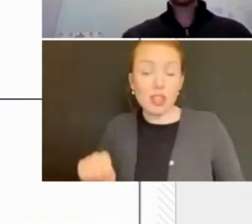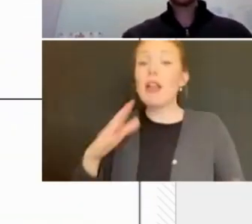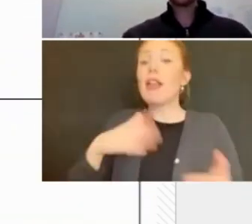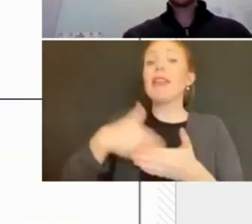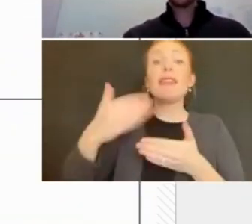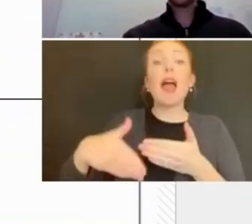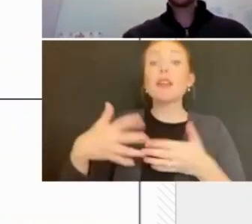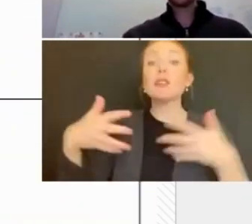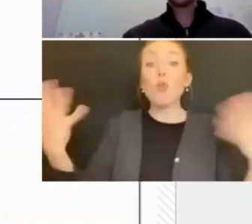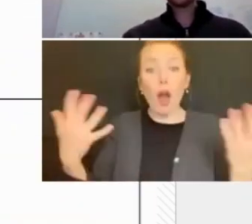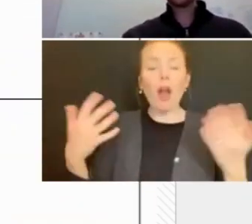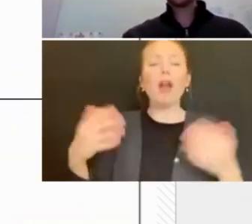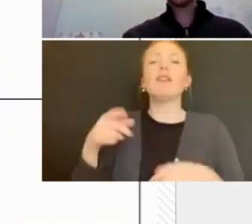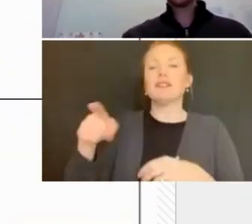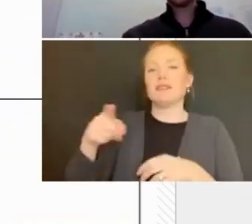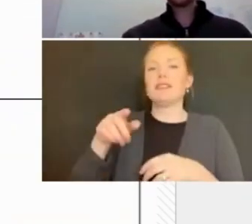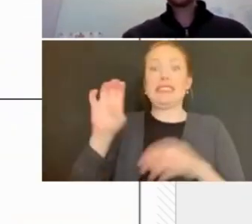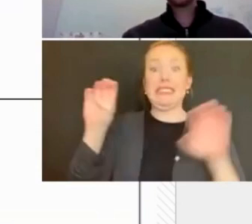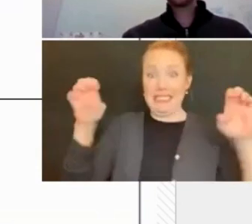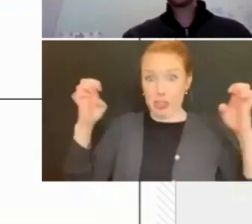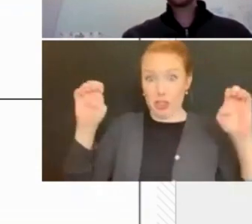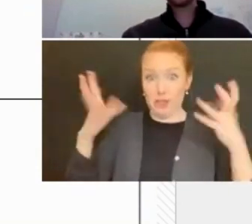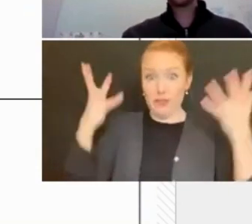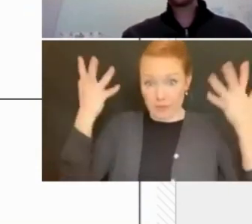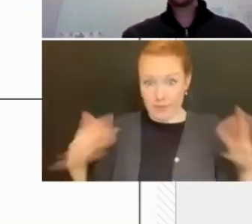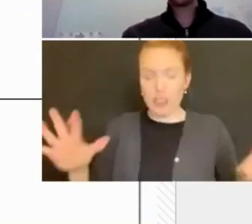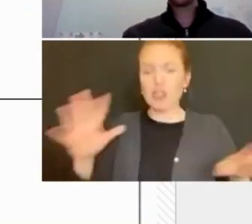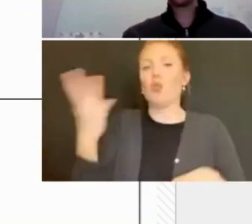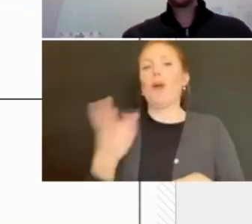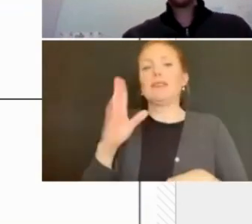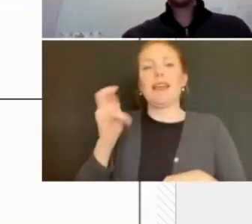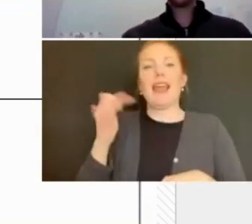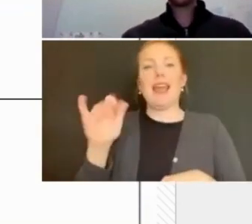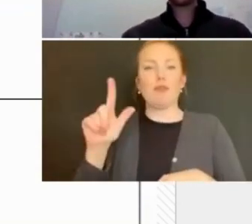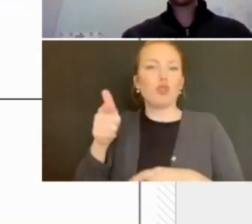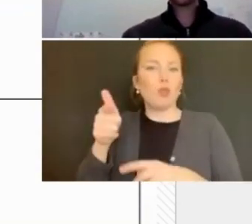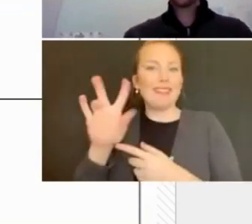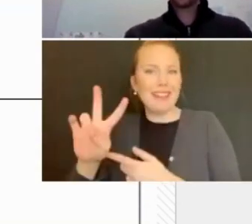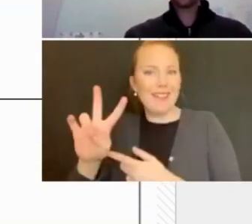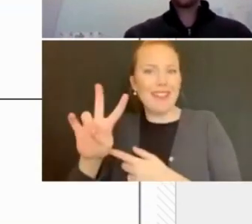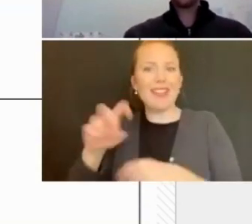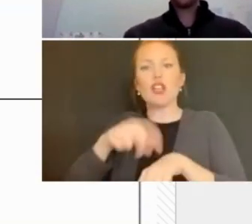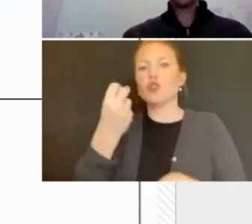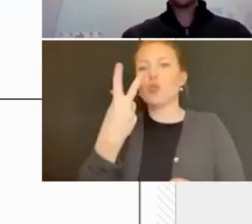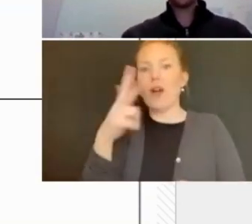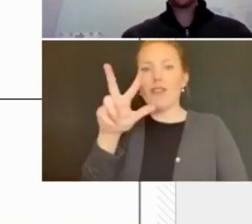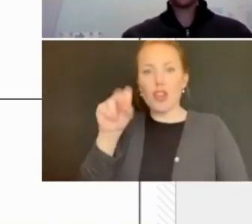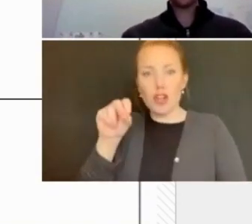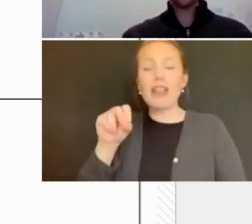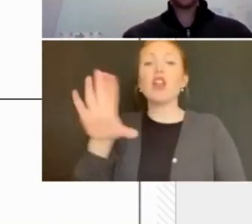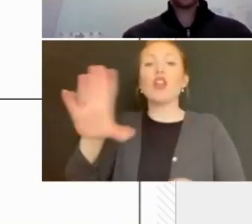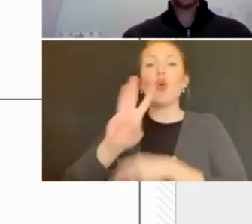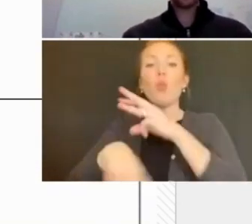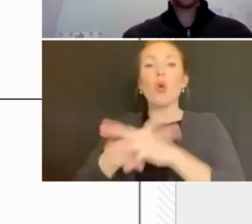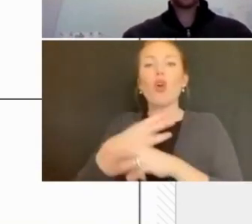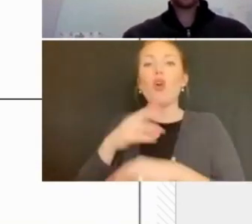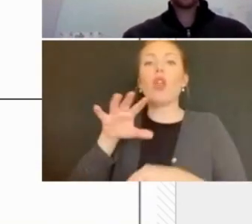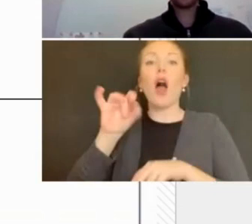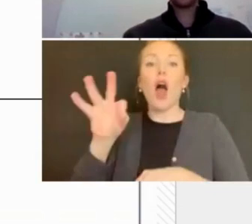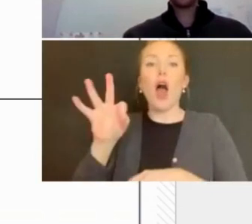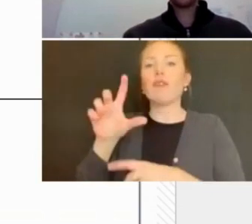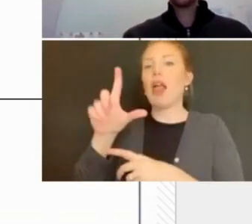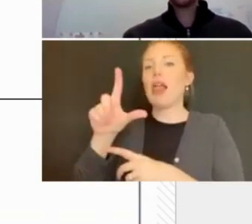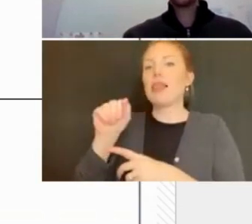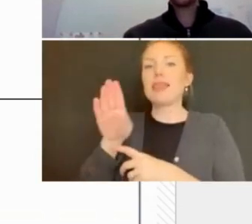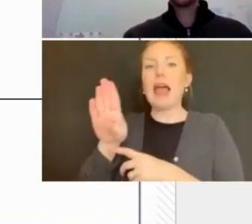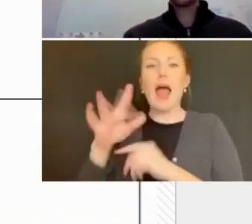gonna be on the other side of Easter on Wednesday, April 27th, 12:30 Eastern, the world of a lab technician. Anybody here